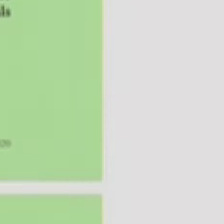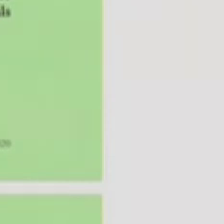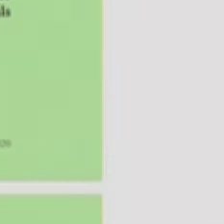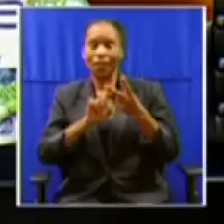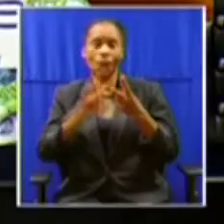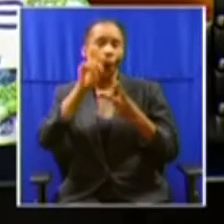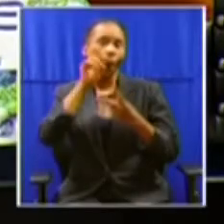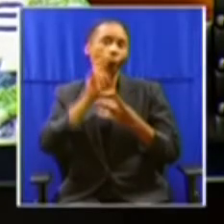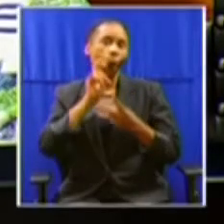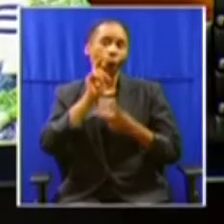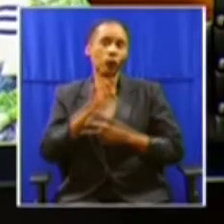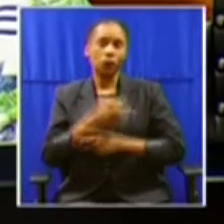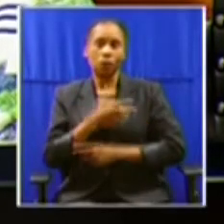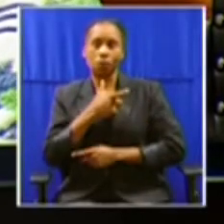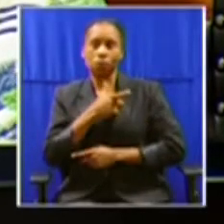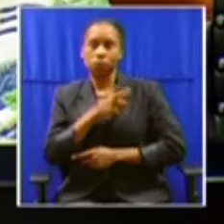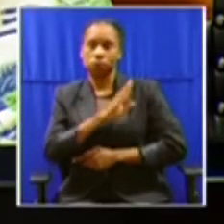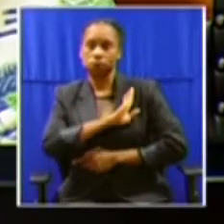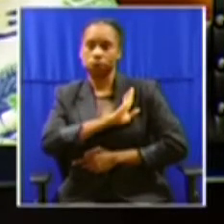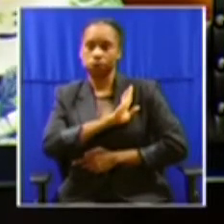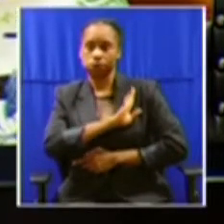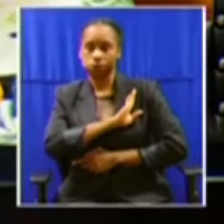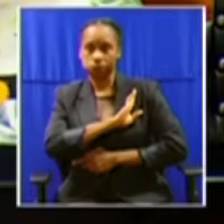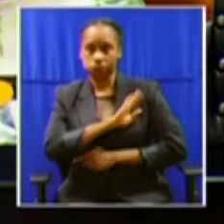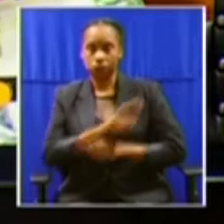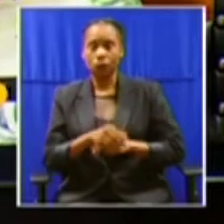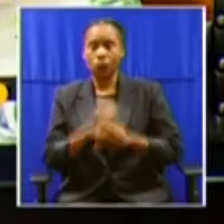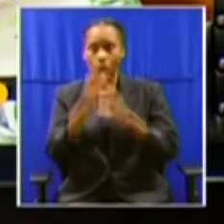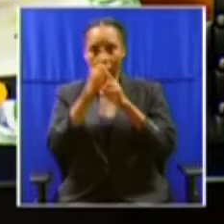Honorable, the Minister, is in the chamber.